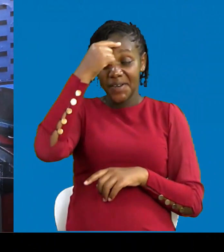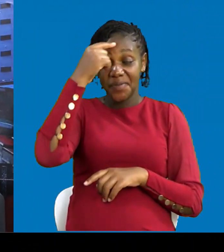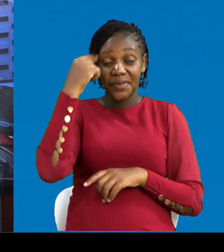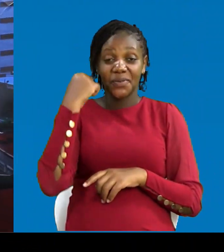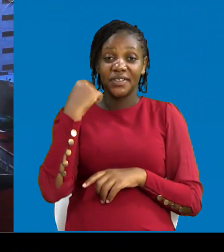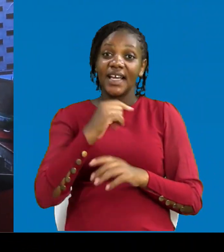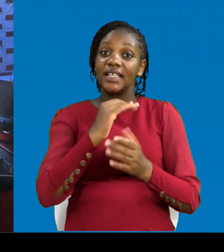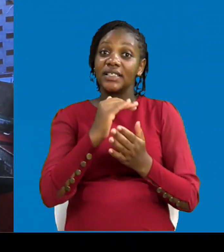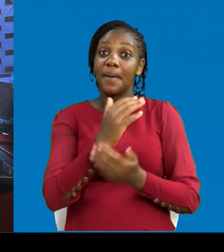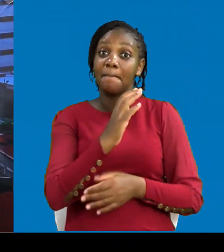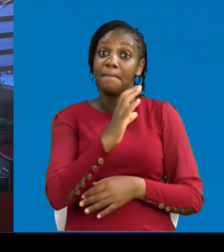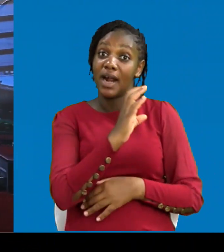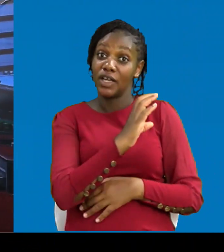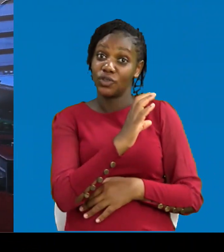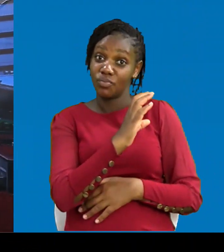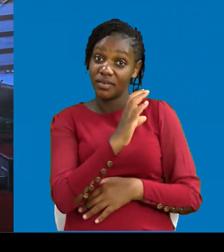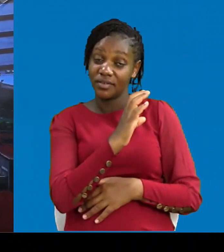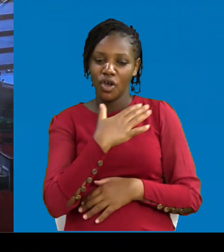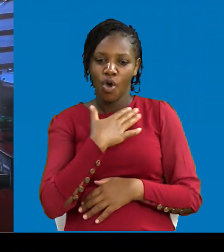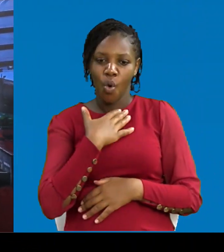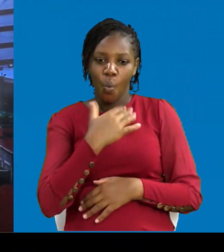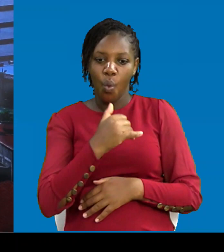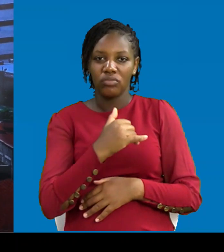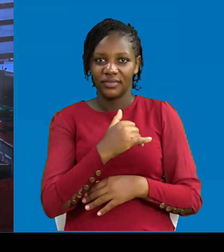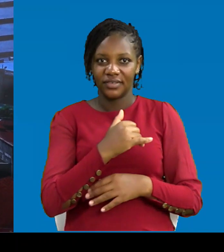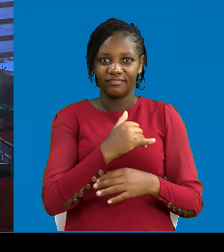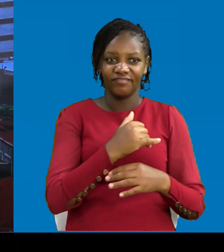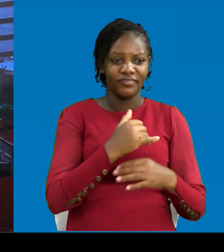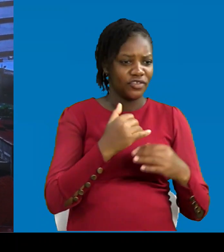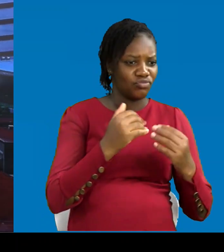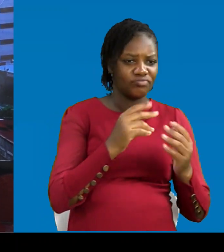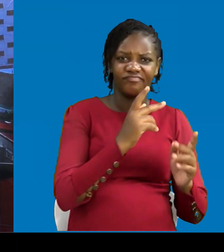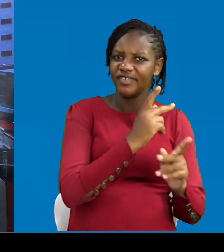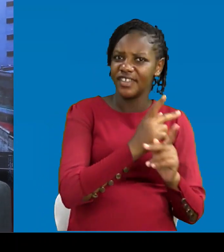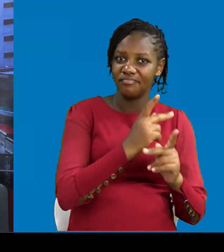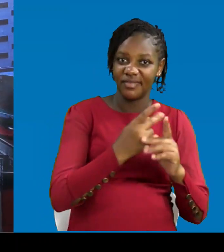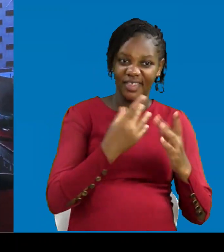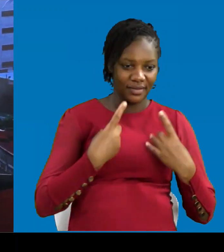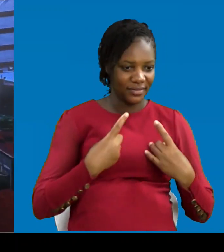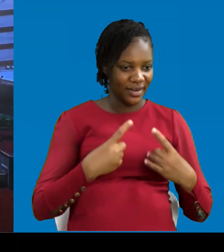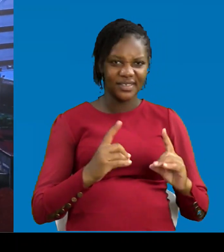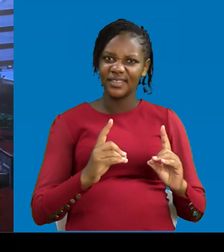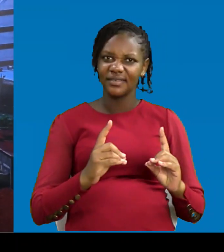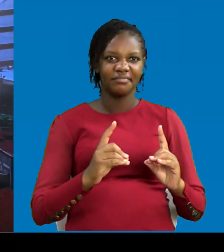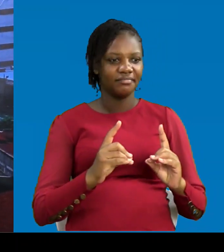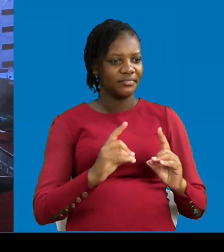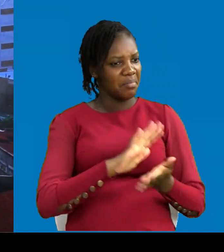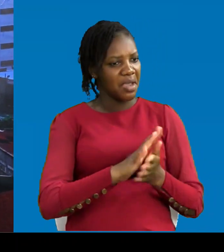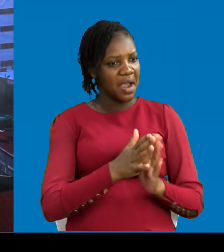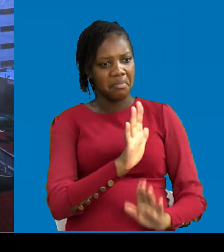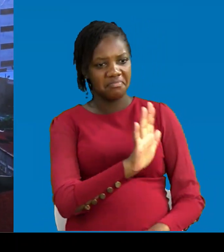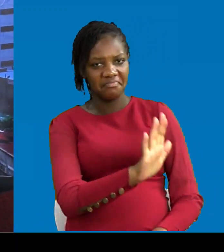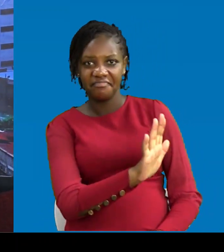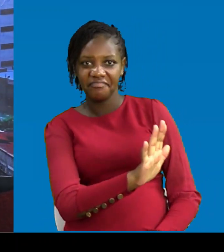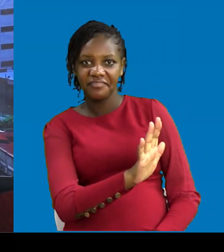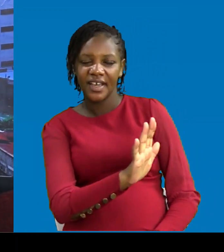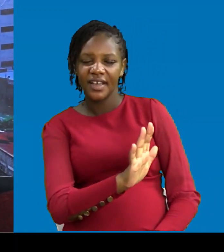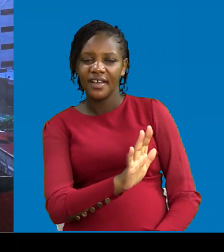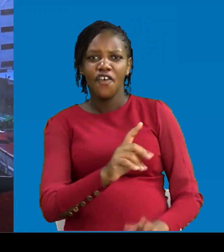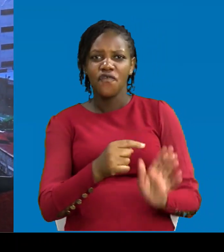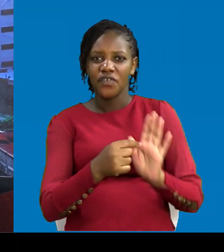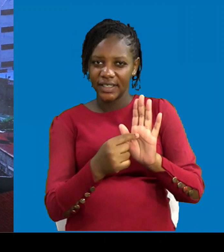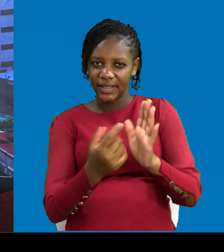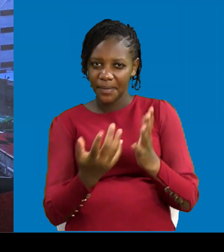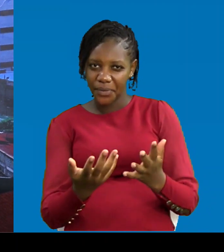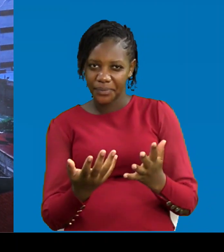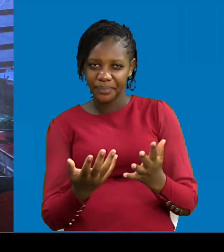There are clients who want to keep the outfit. There are clients who maybe you see, like, for